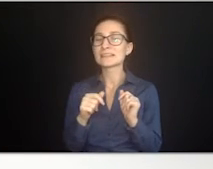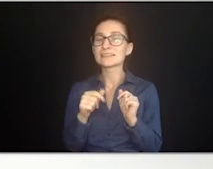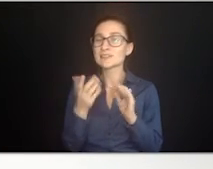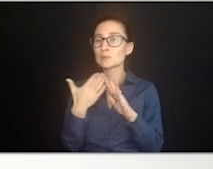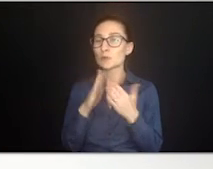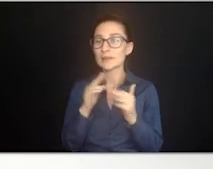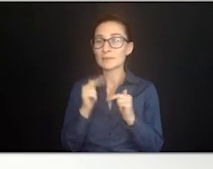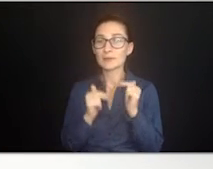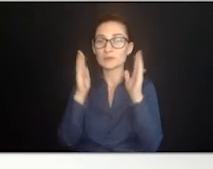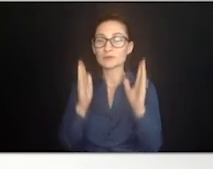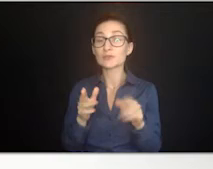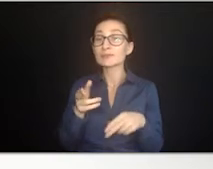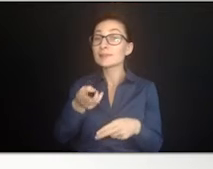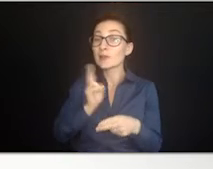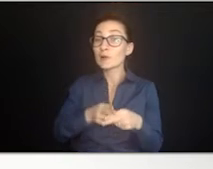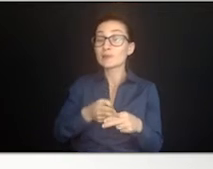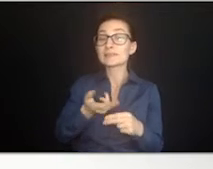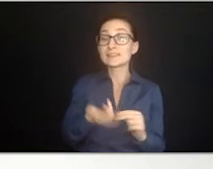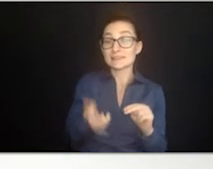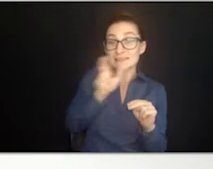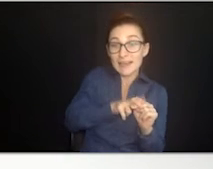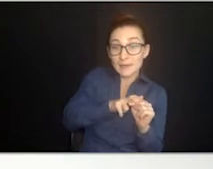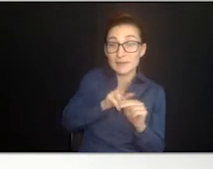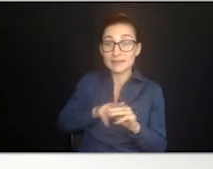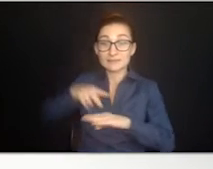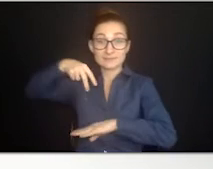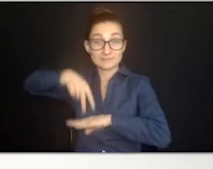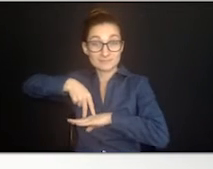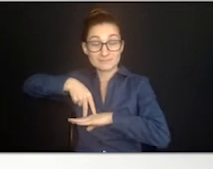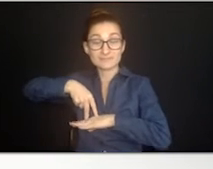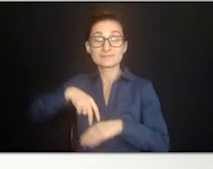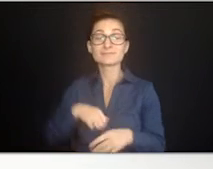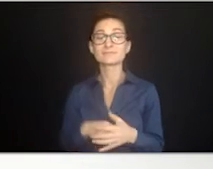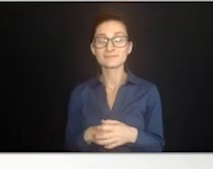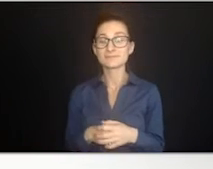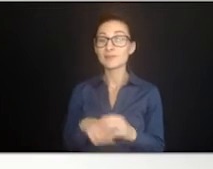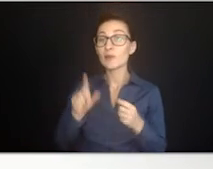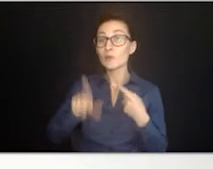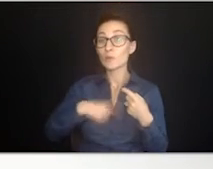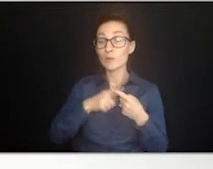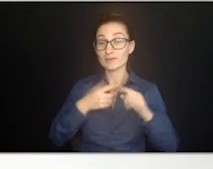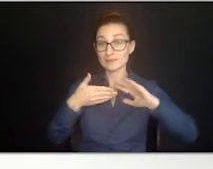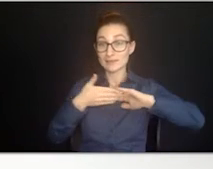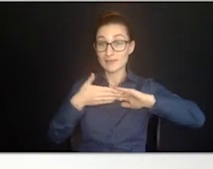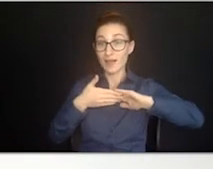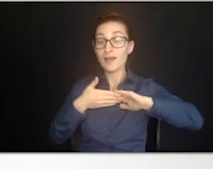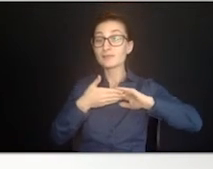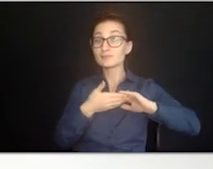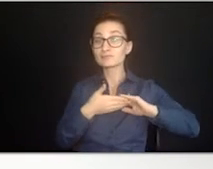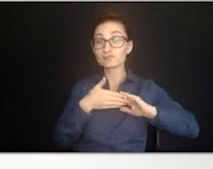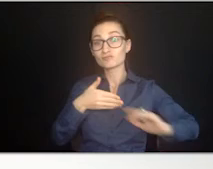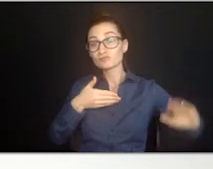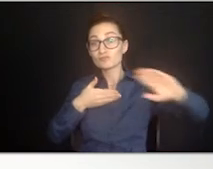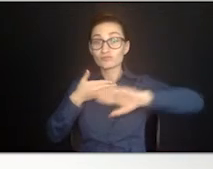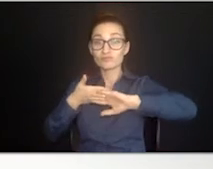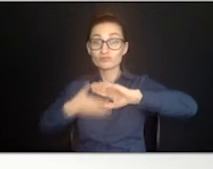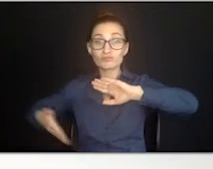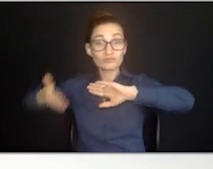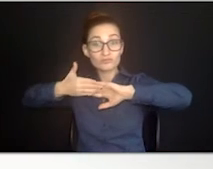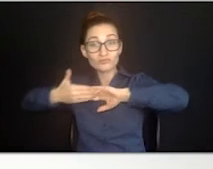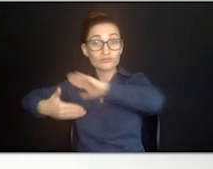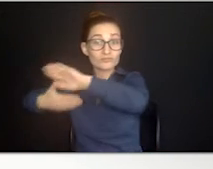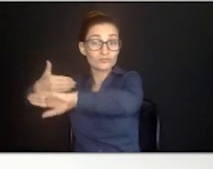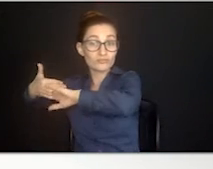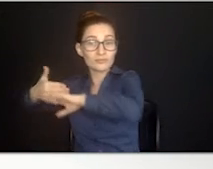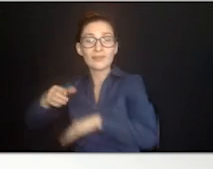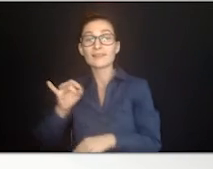Stand Up, Sit Down. And when we click the slide, if the question or the statement on the slide applies to you, we